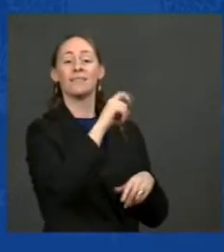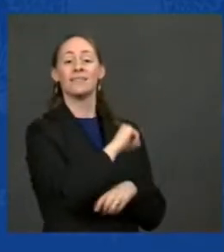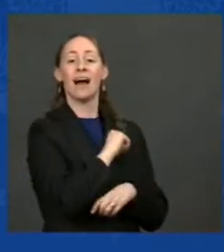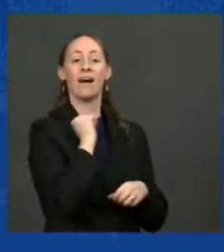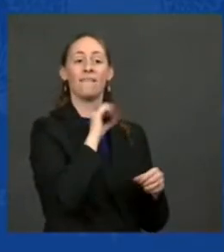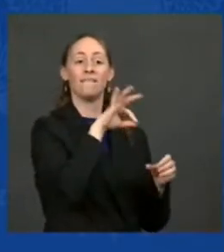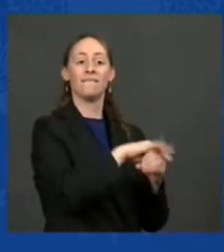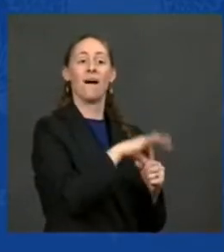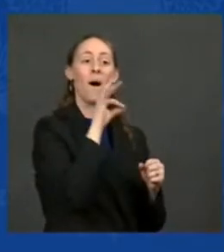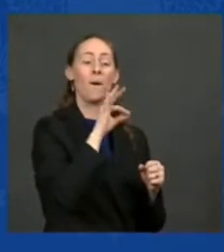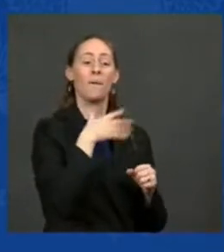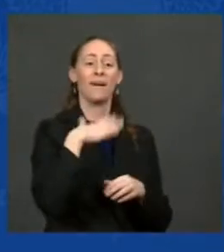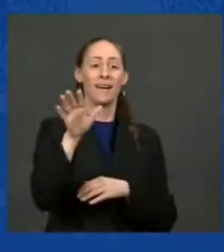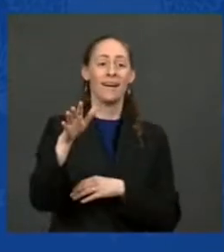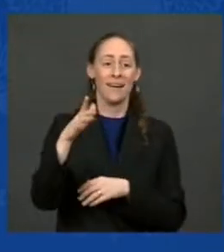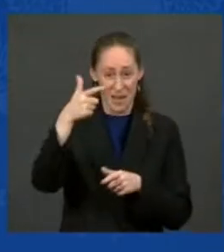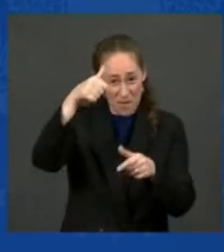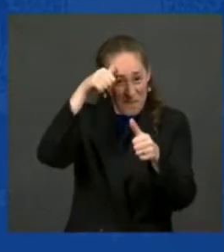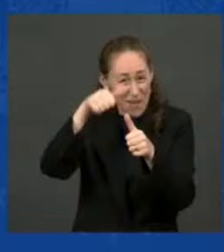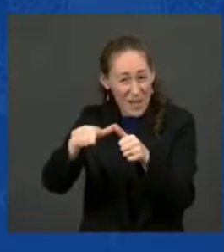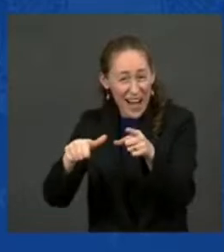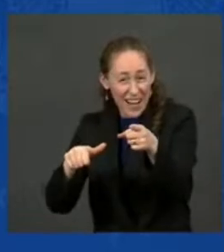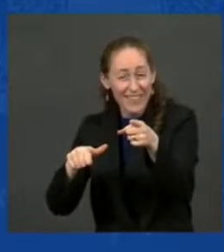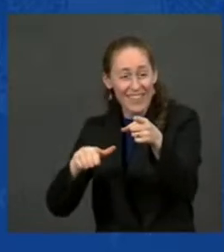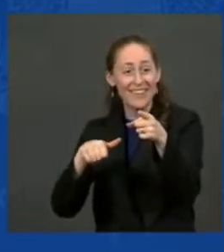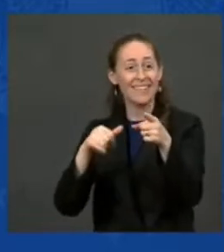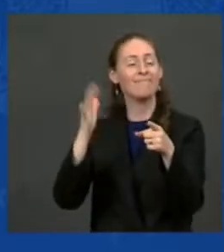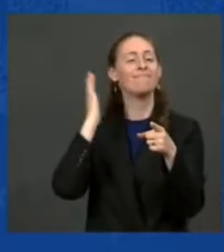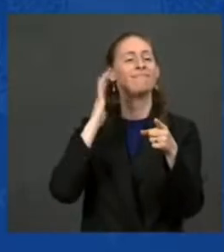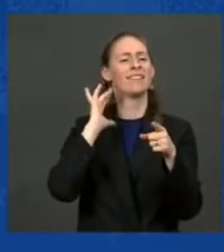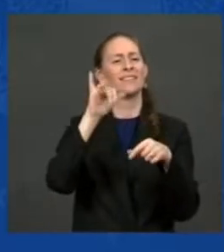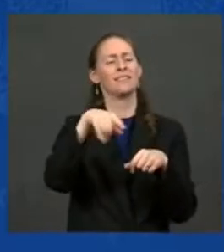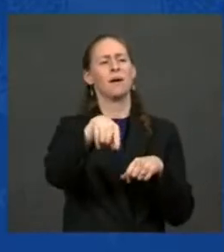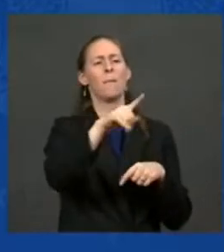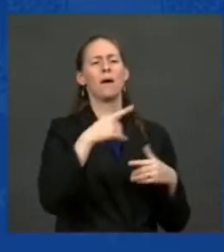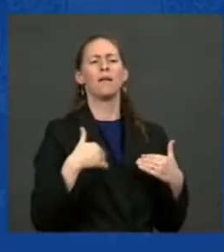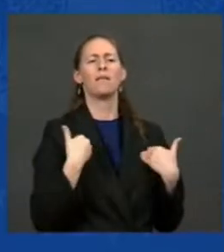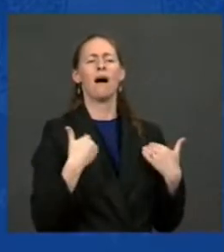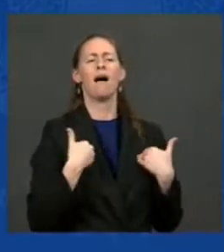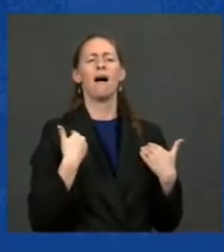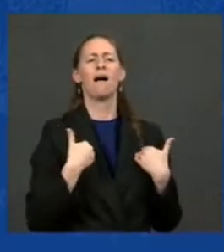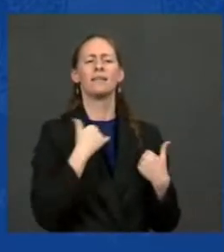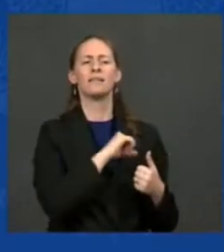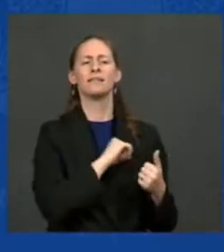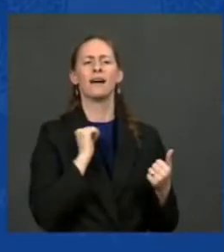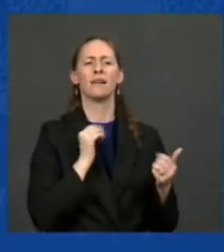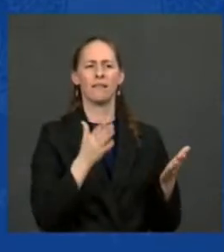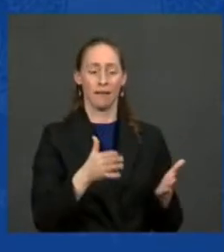flag down remember this? Flag down a young senator named Barack Obama